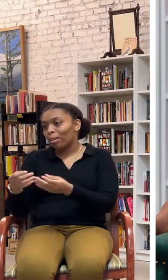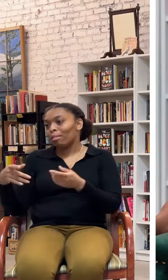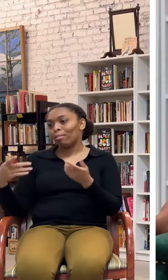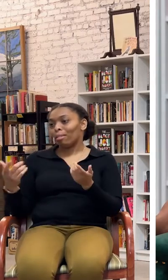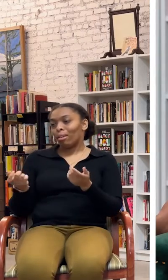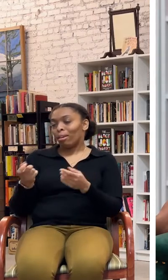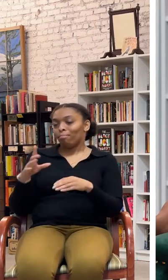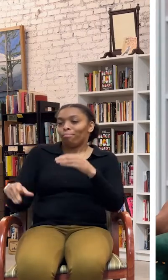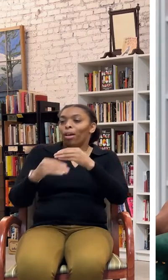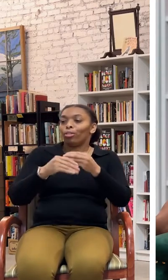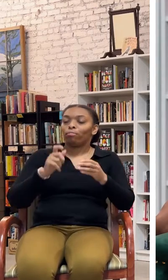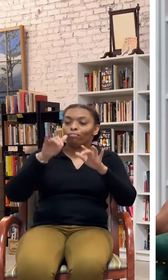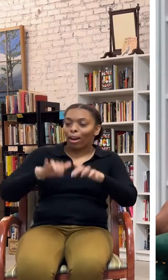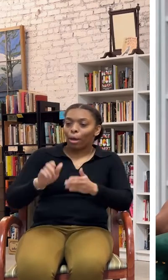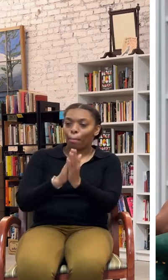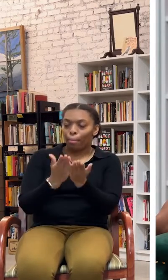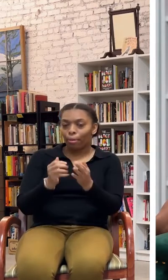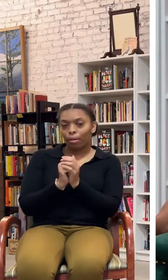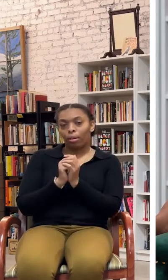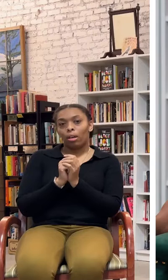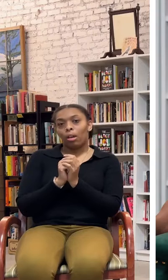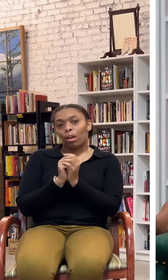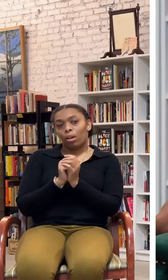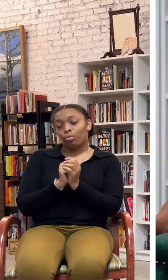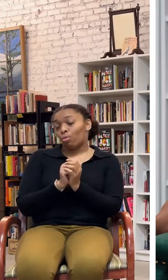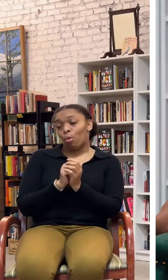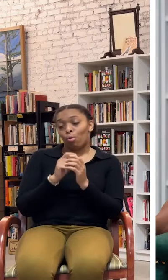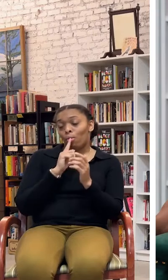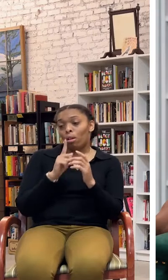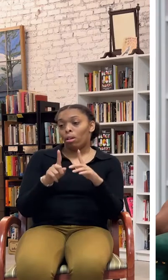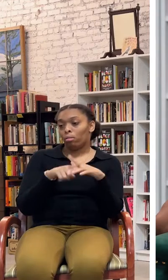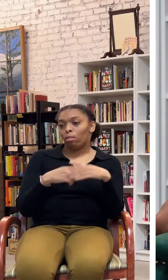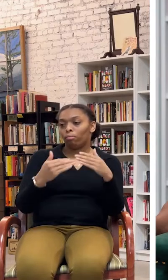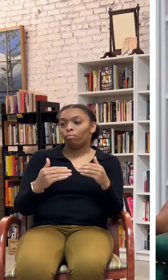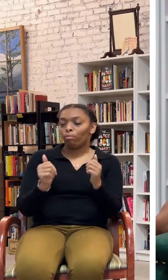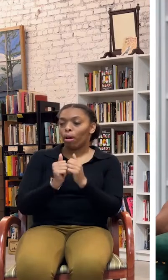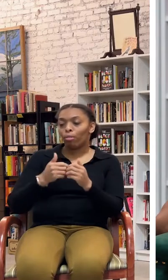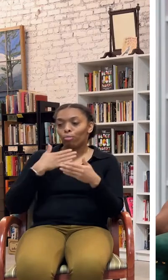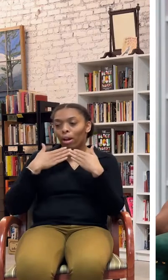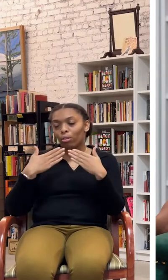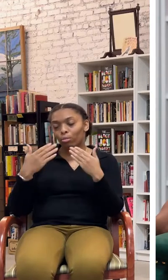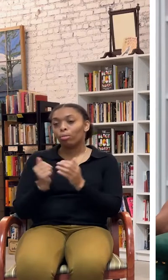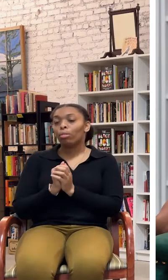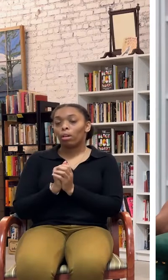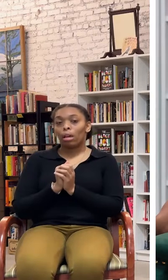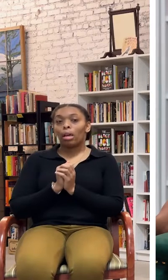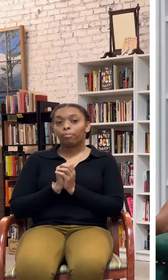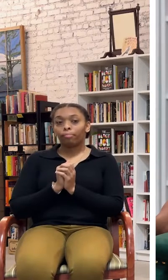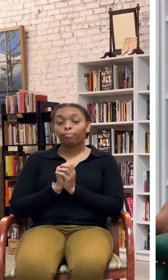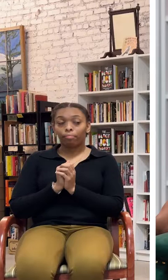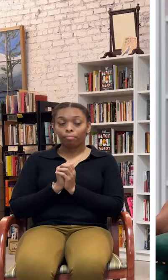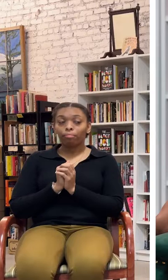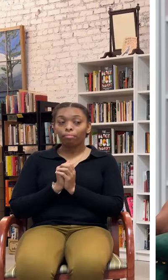book. That all of that to me starts with gratitude, of being really thankful for that. I also started doing this thing over the